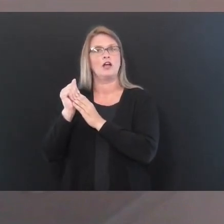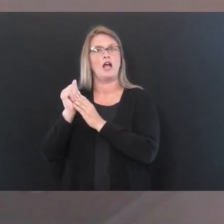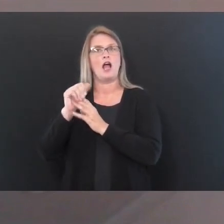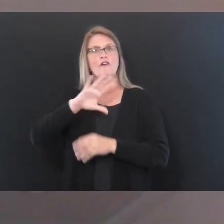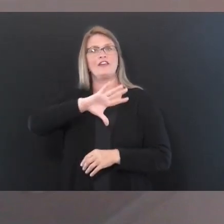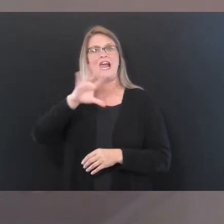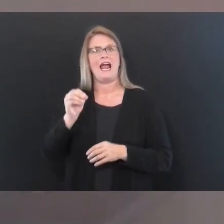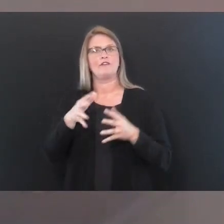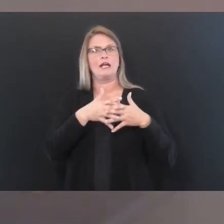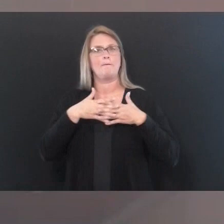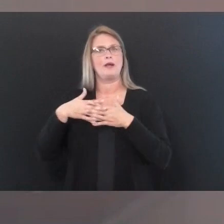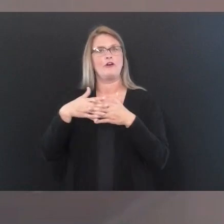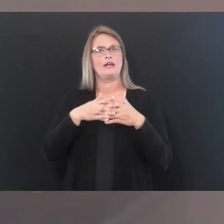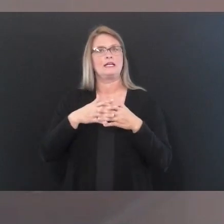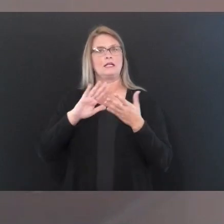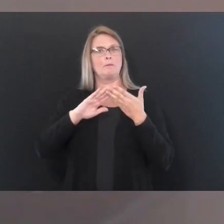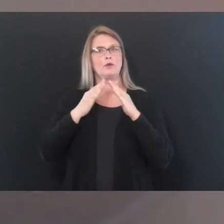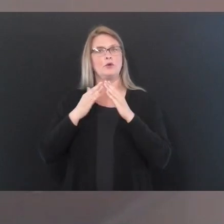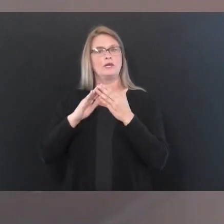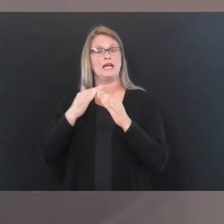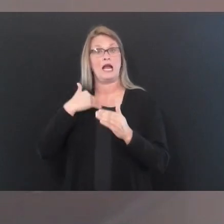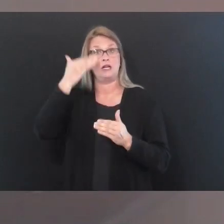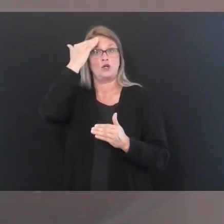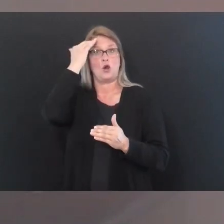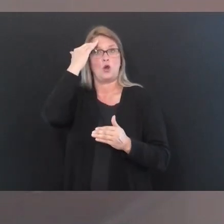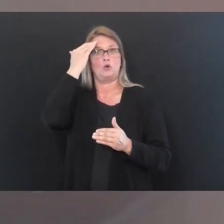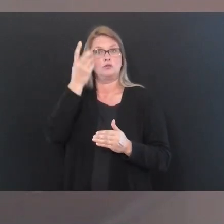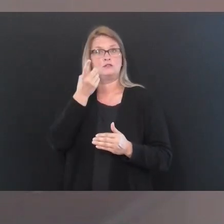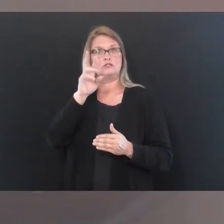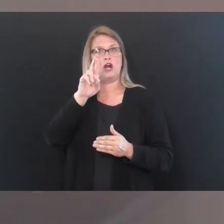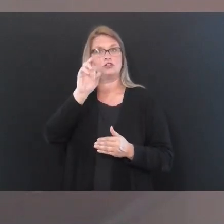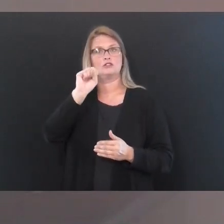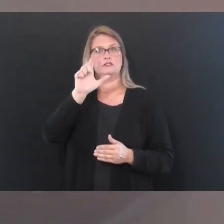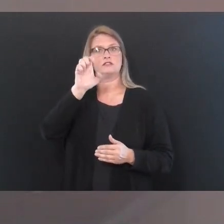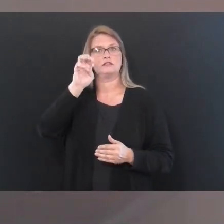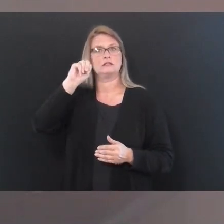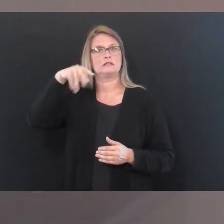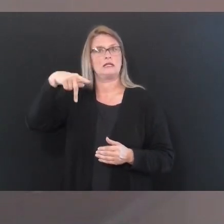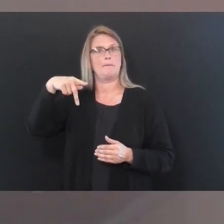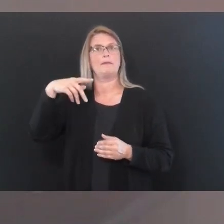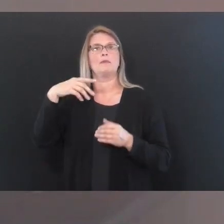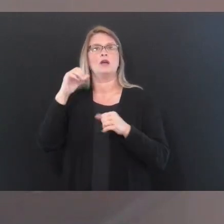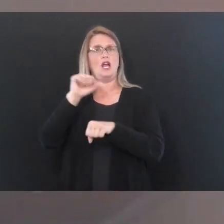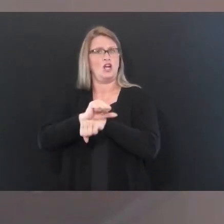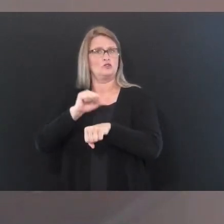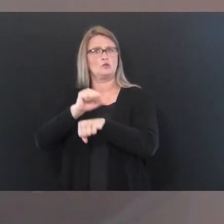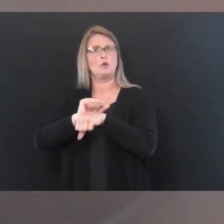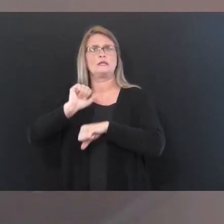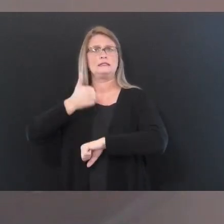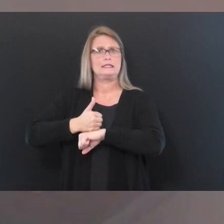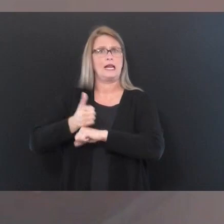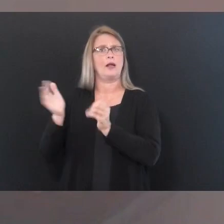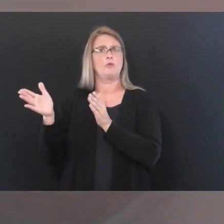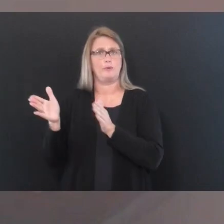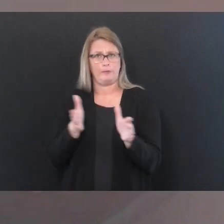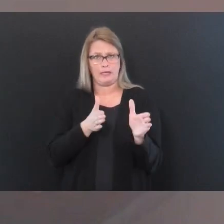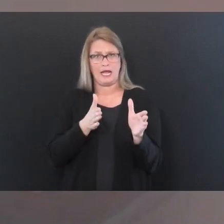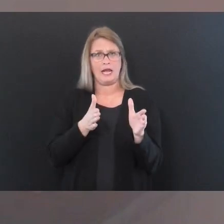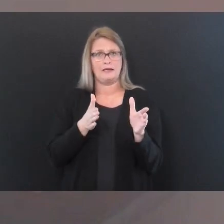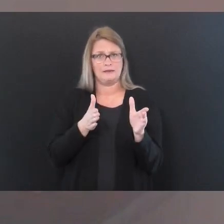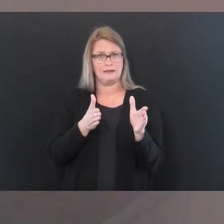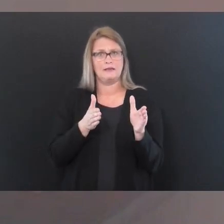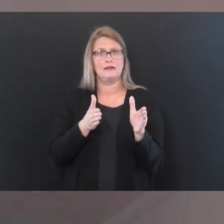community. And, I know that Dr. Slimp has worked and articulated some of the plans on